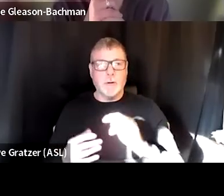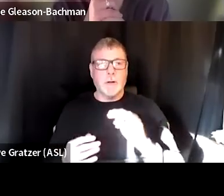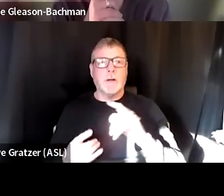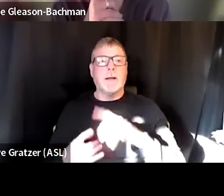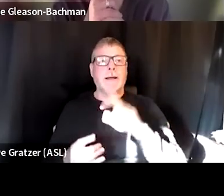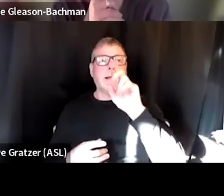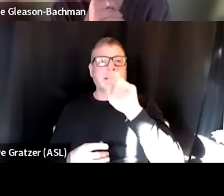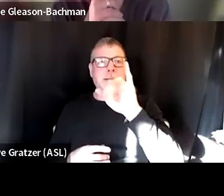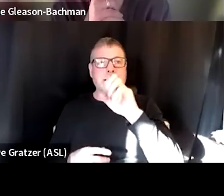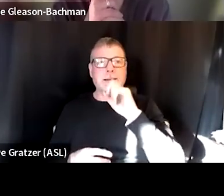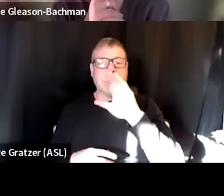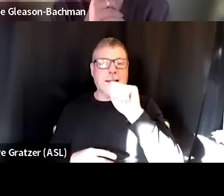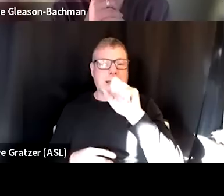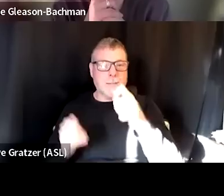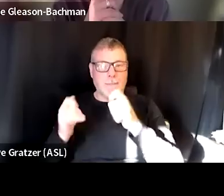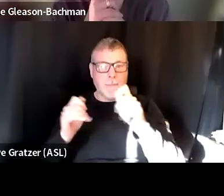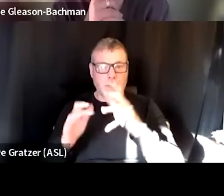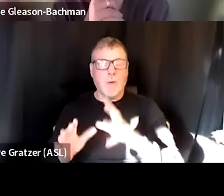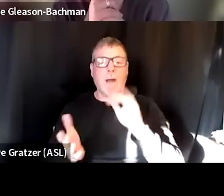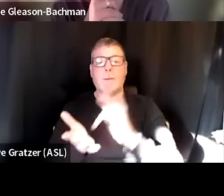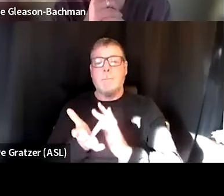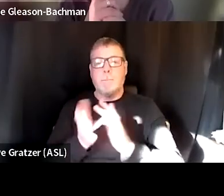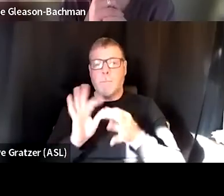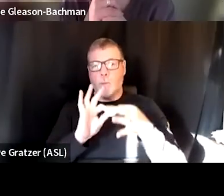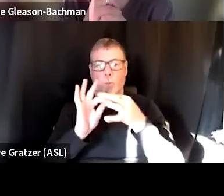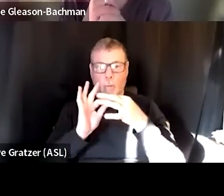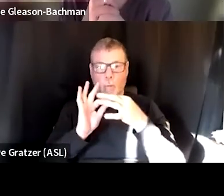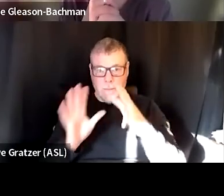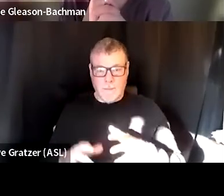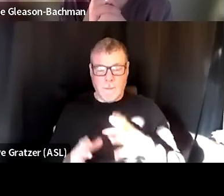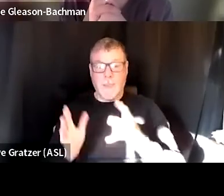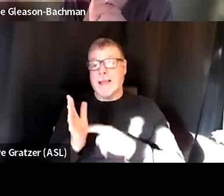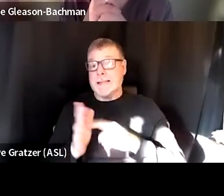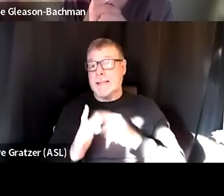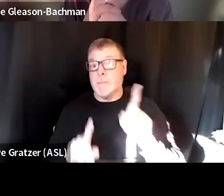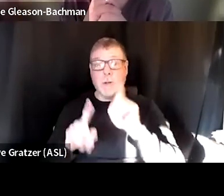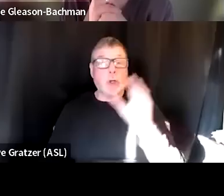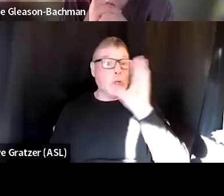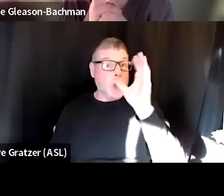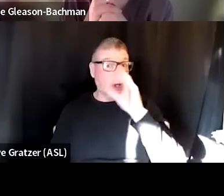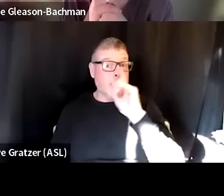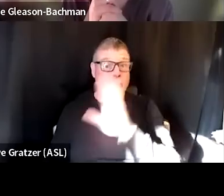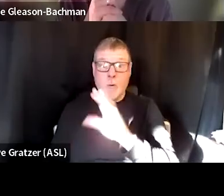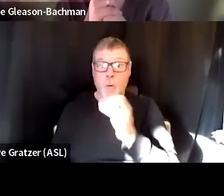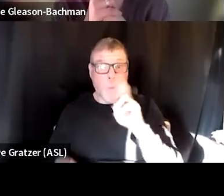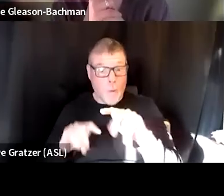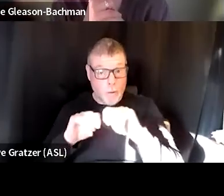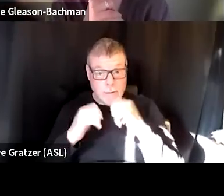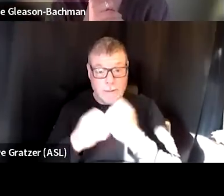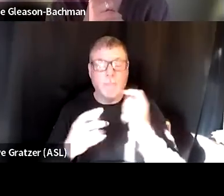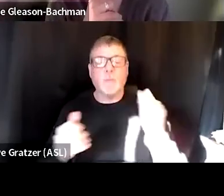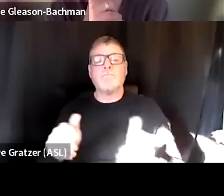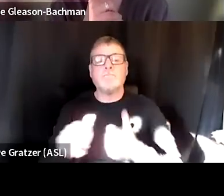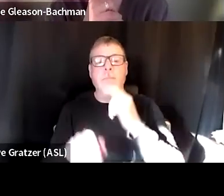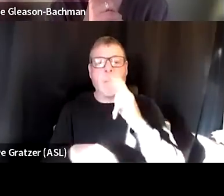case manager and a medical coordinator. And then so sometimes she's out there scouting for her own team to be able to follow up on the